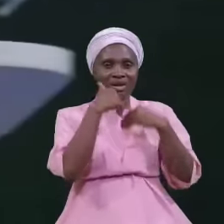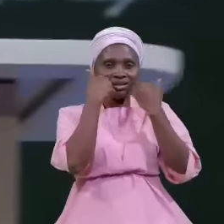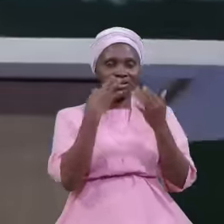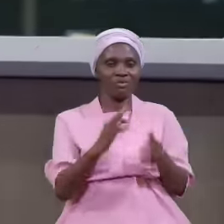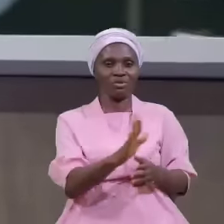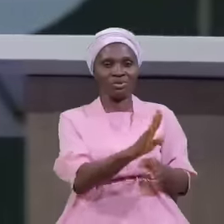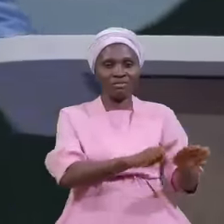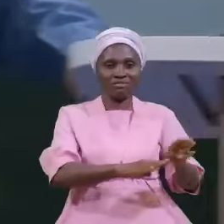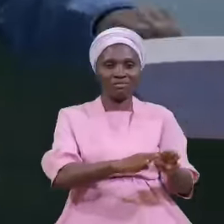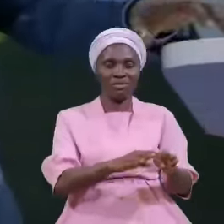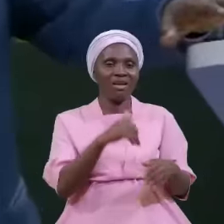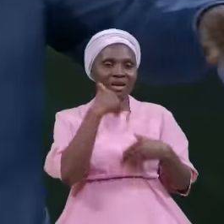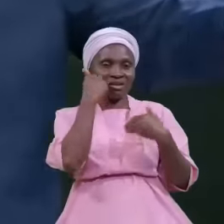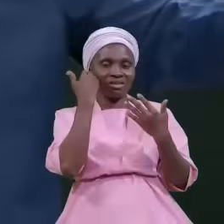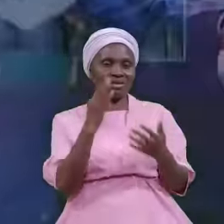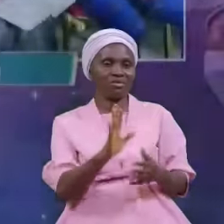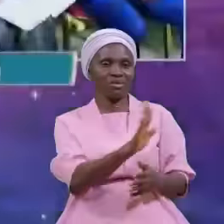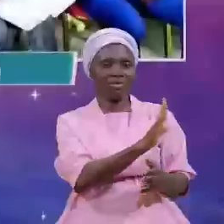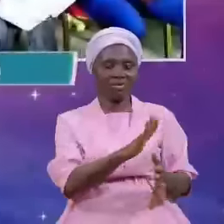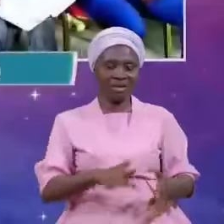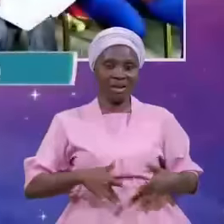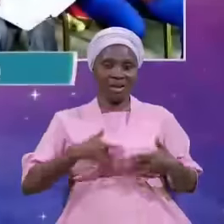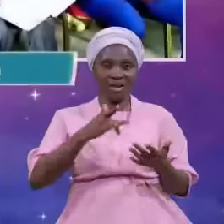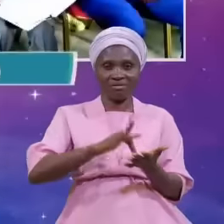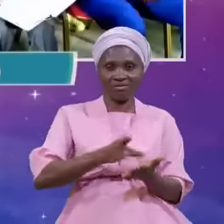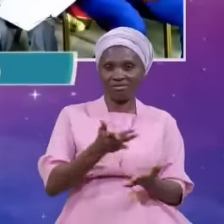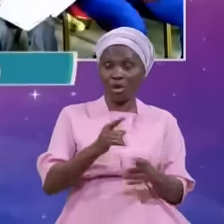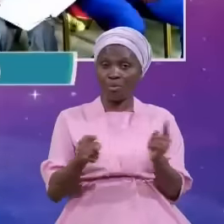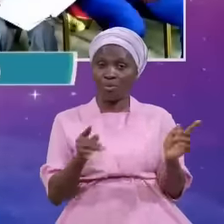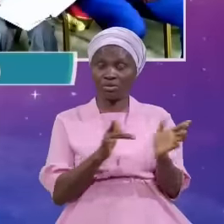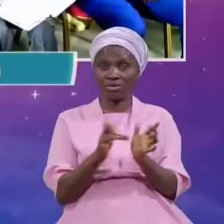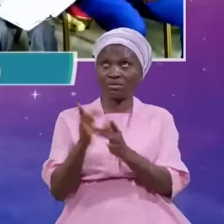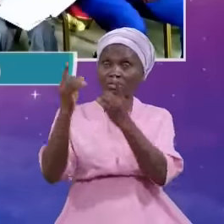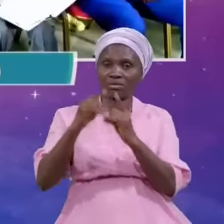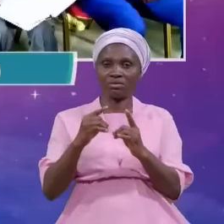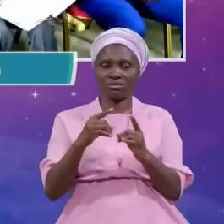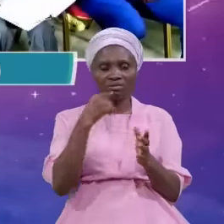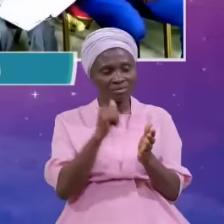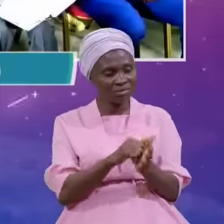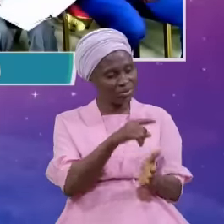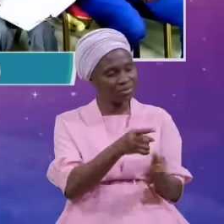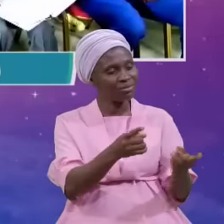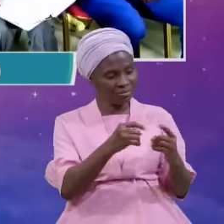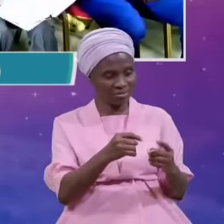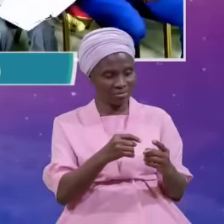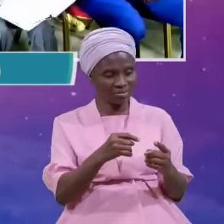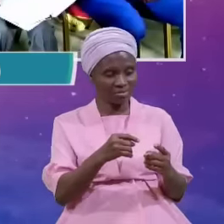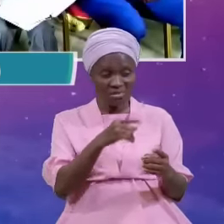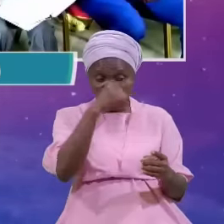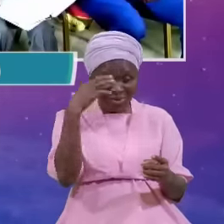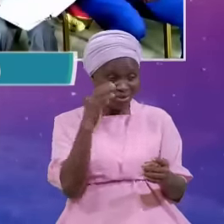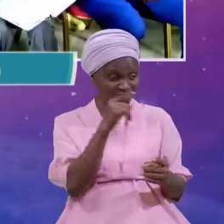their lifestyle. But Jesus comes, he says, come. It's because of you I came,